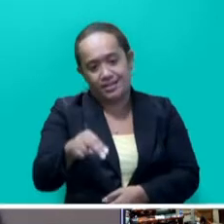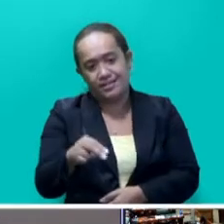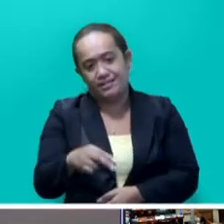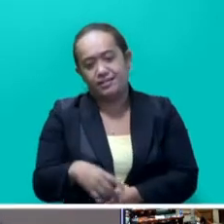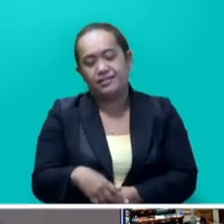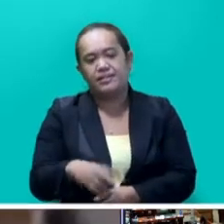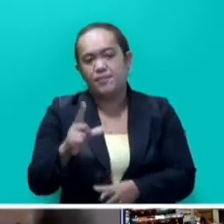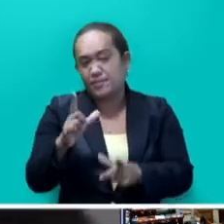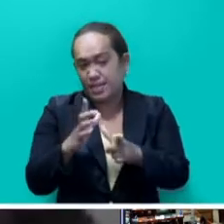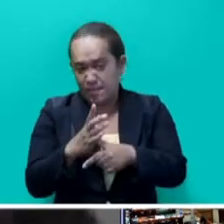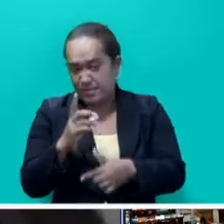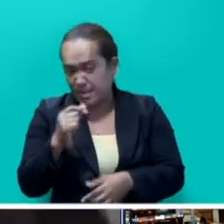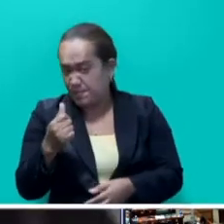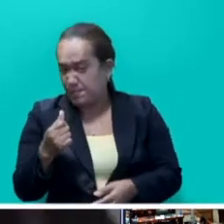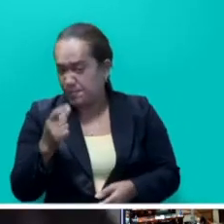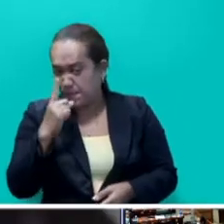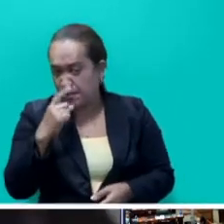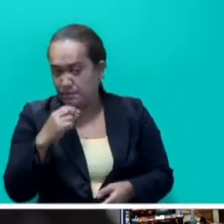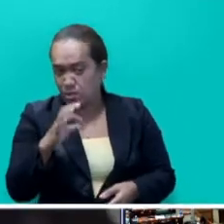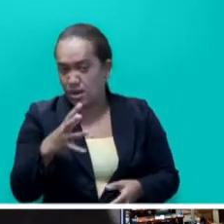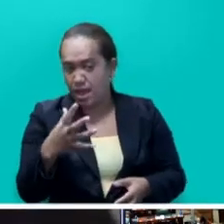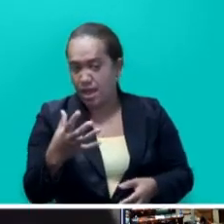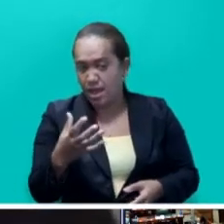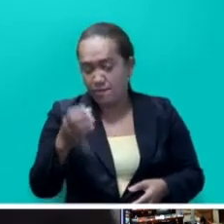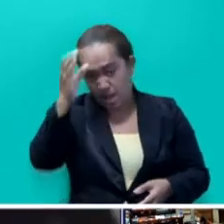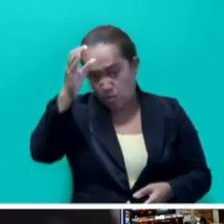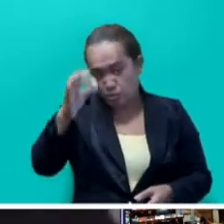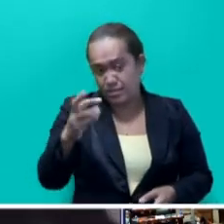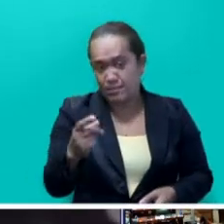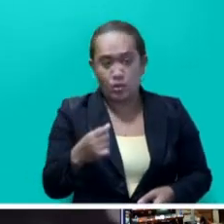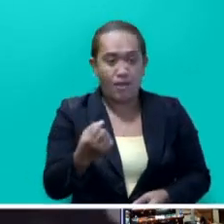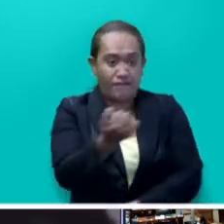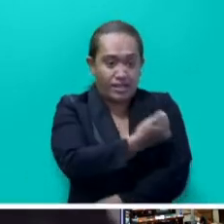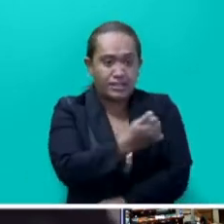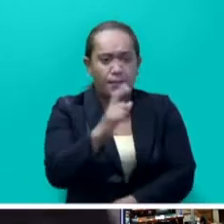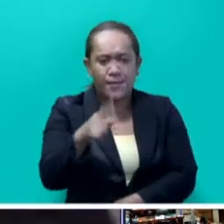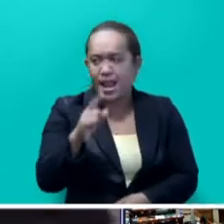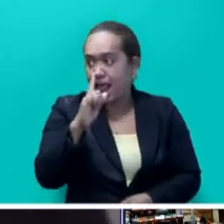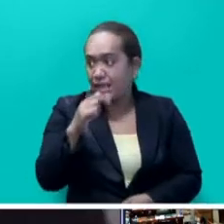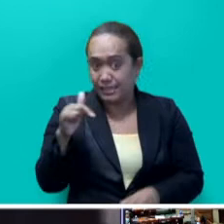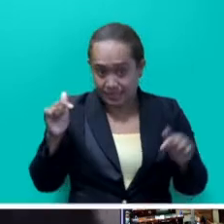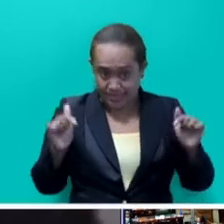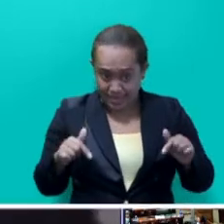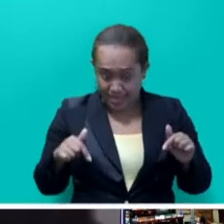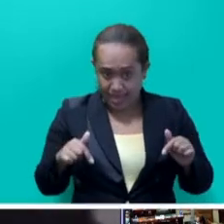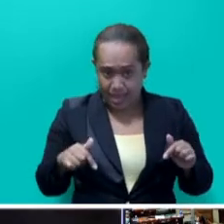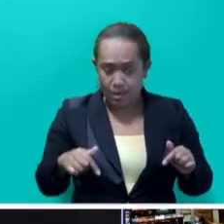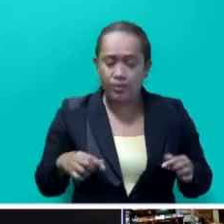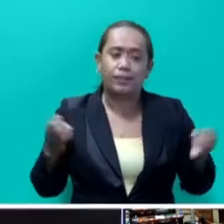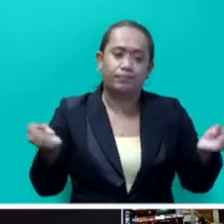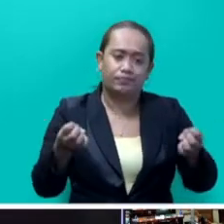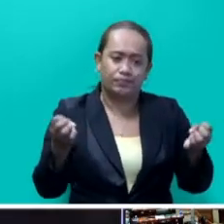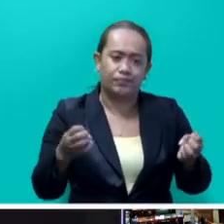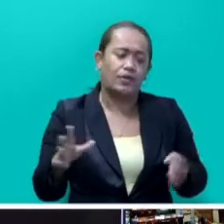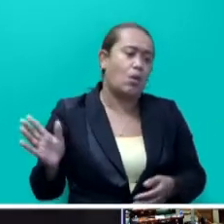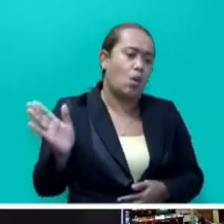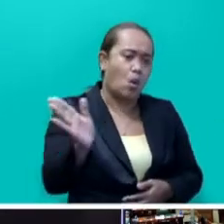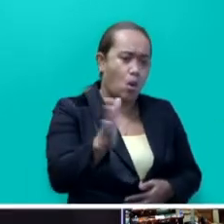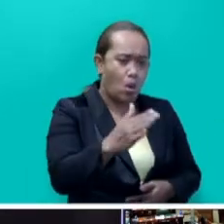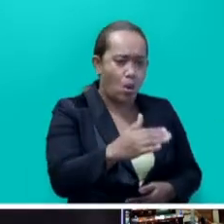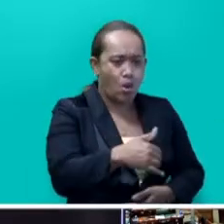available. And here in Fiji, we are fortunate that we have the vaccines available, and I encourage all seafarers to get vaccinated. To encourage